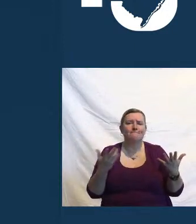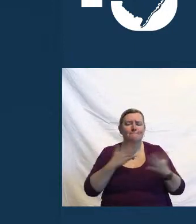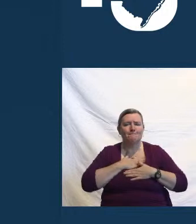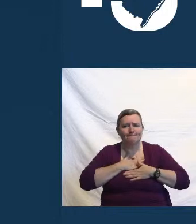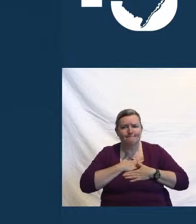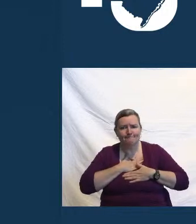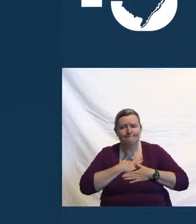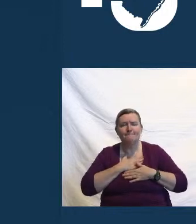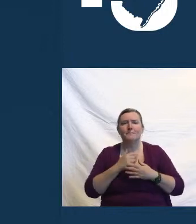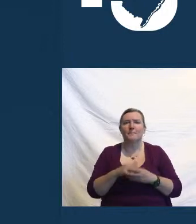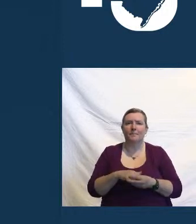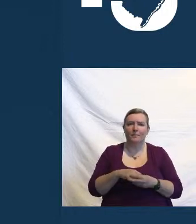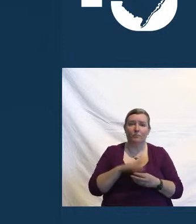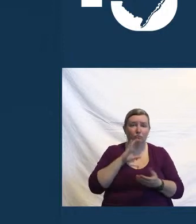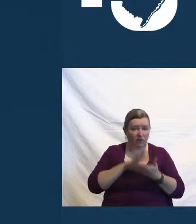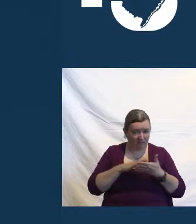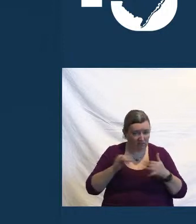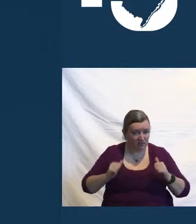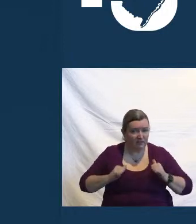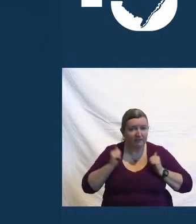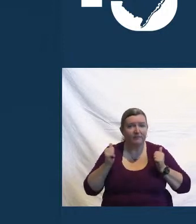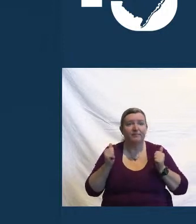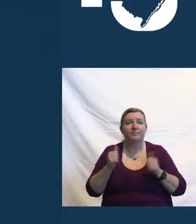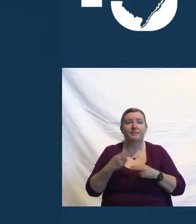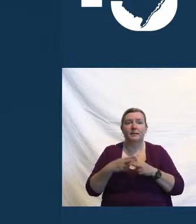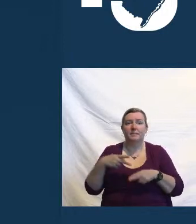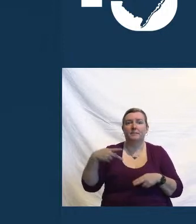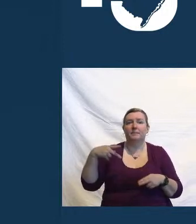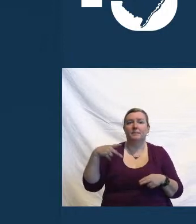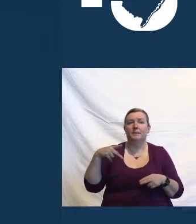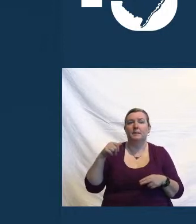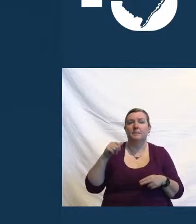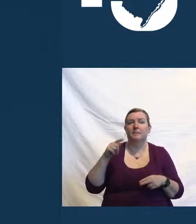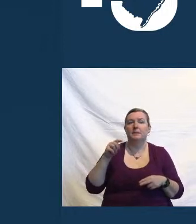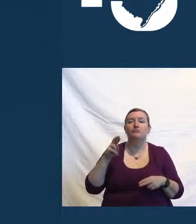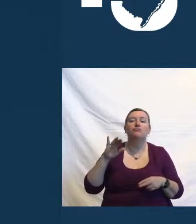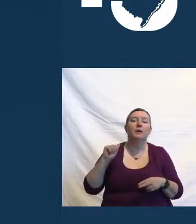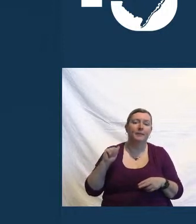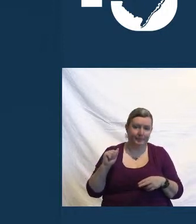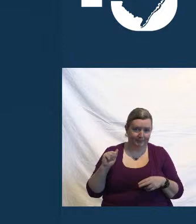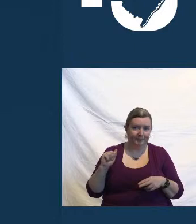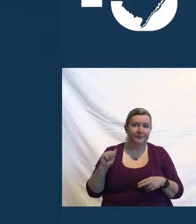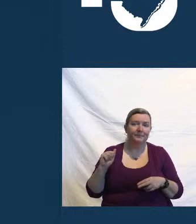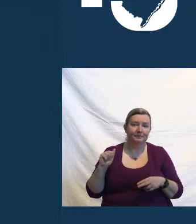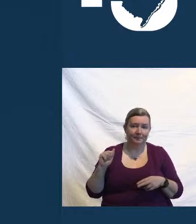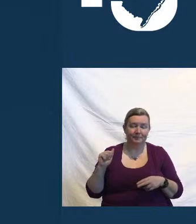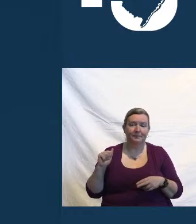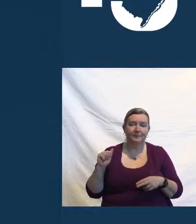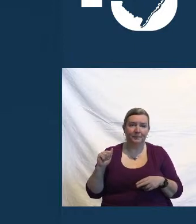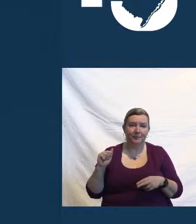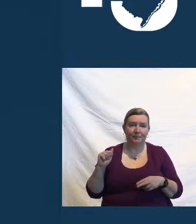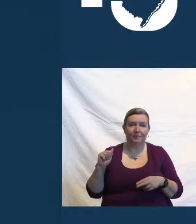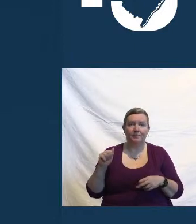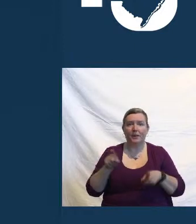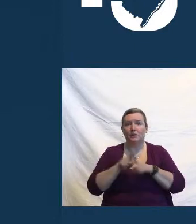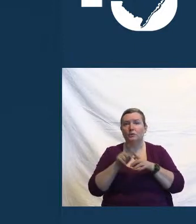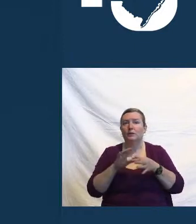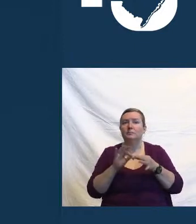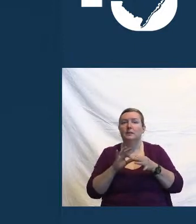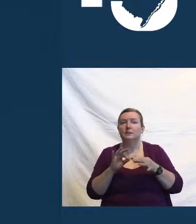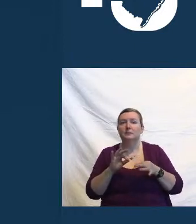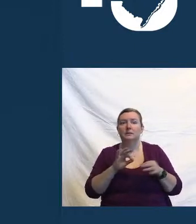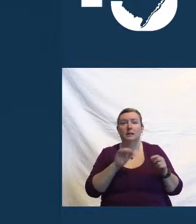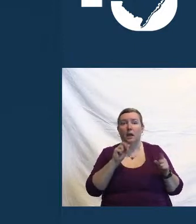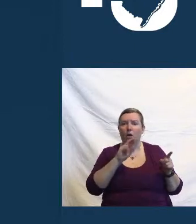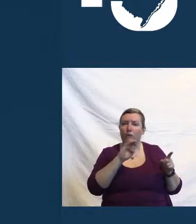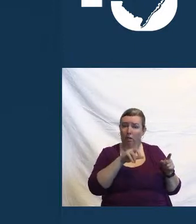of speaking on Monday. I should have said back to Ariel, I had the great honor of speaking with Erica, his fiancée, last week as well.